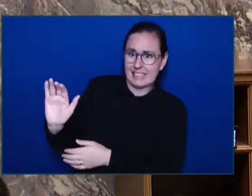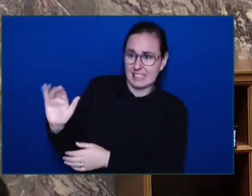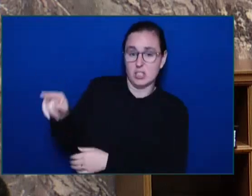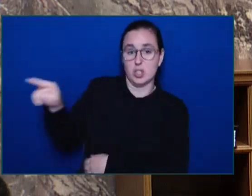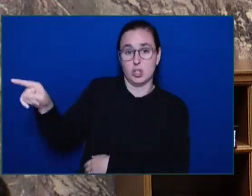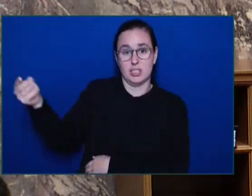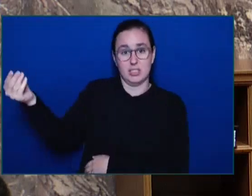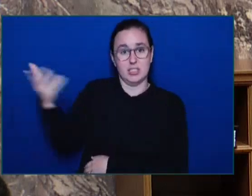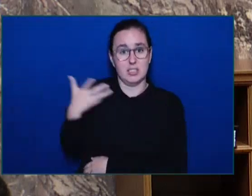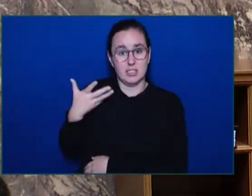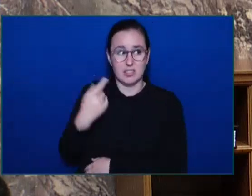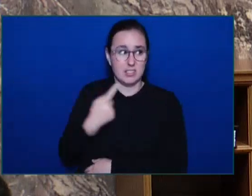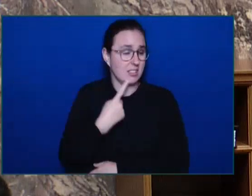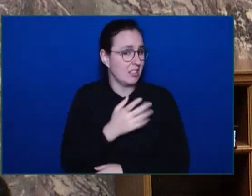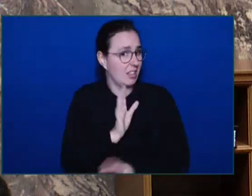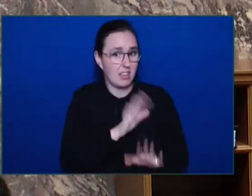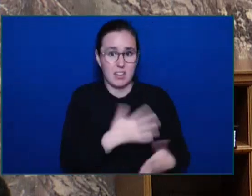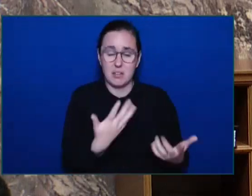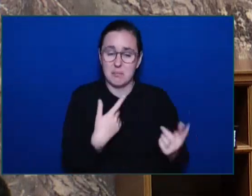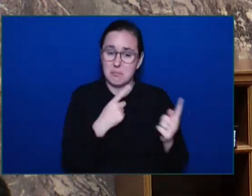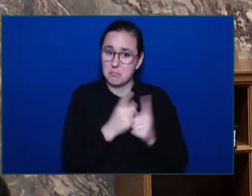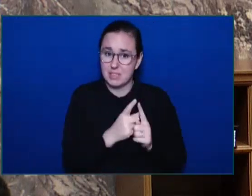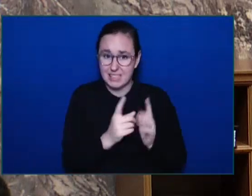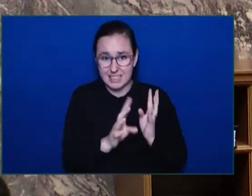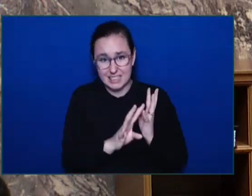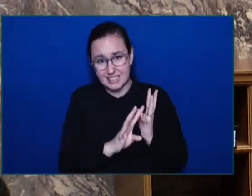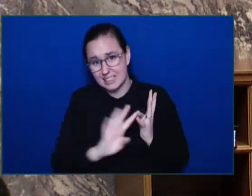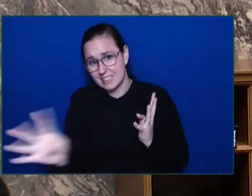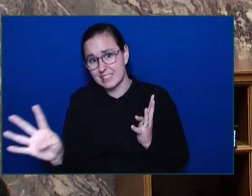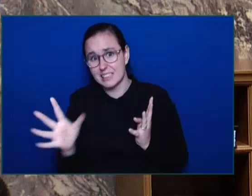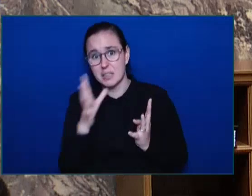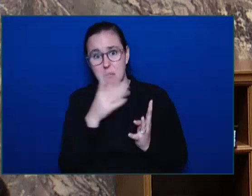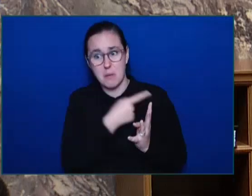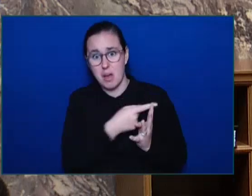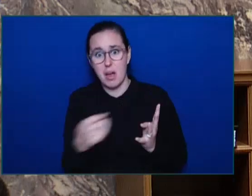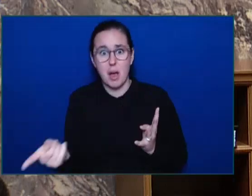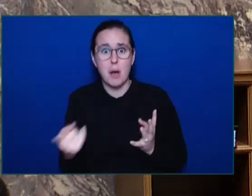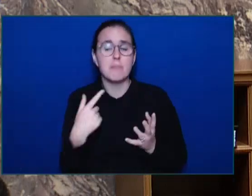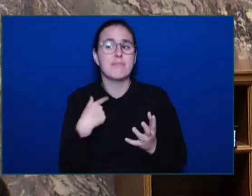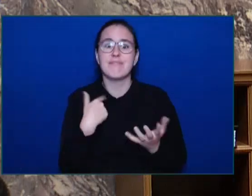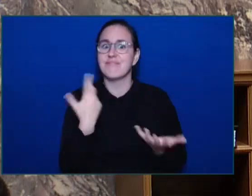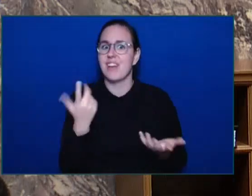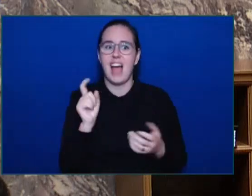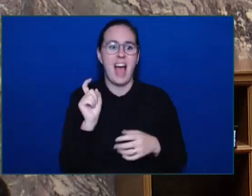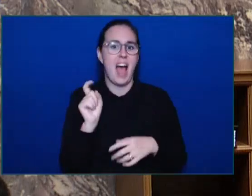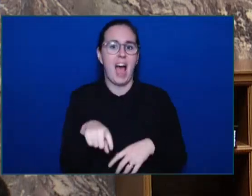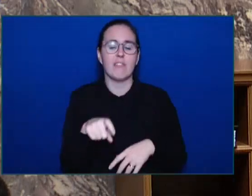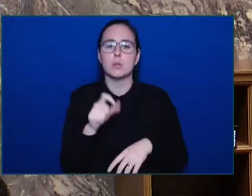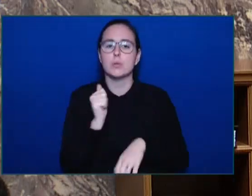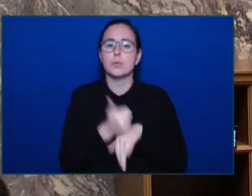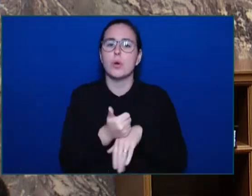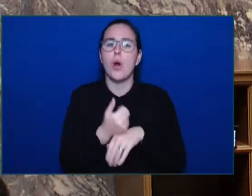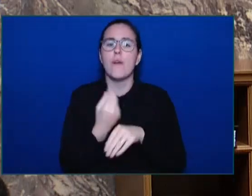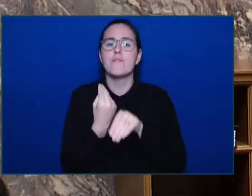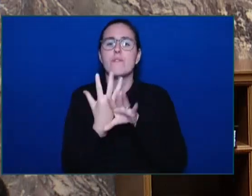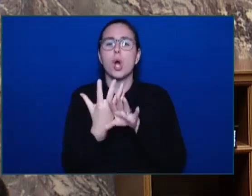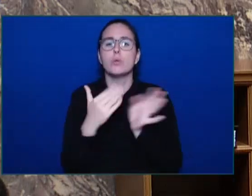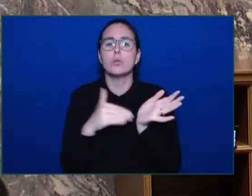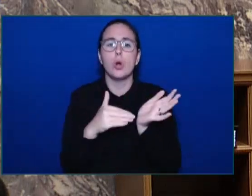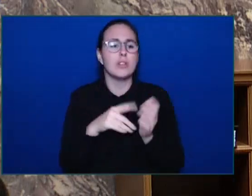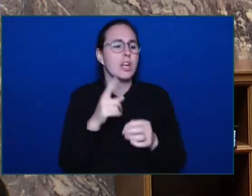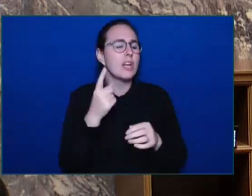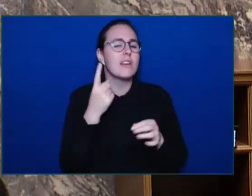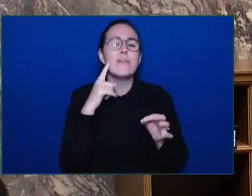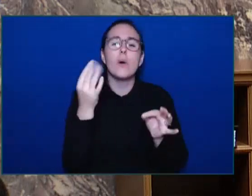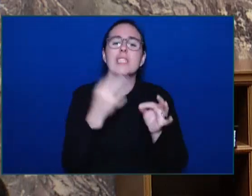Health virtual doctor's appointments to get referrals for blood tests and ultrasounds. These same women have no idea on a weekly or monthly basis how they're